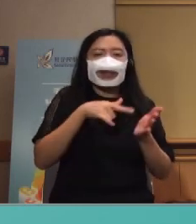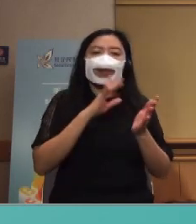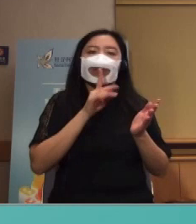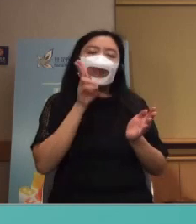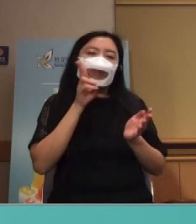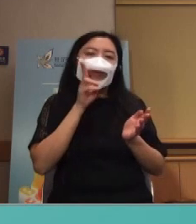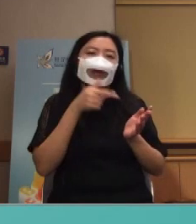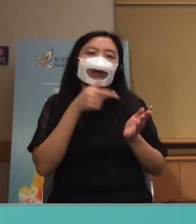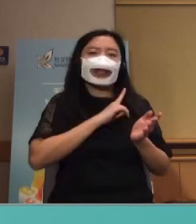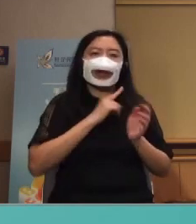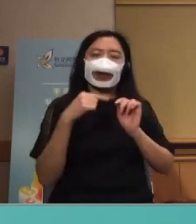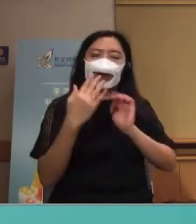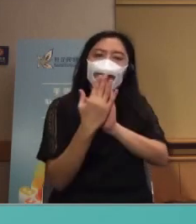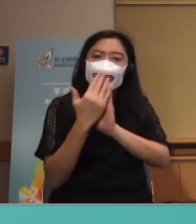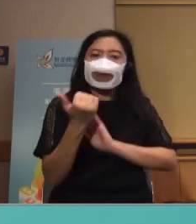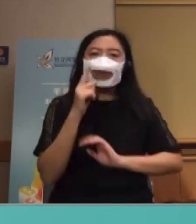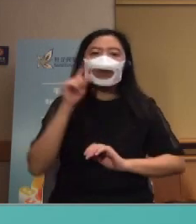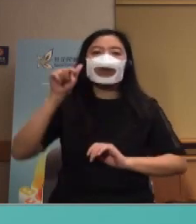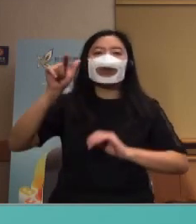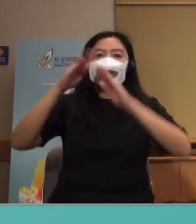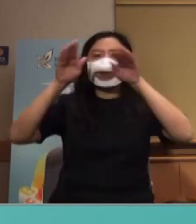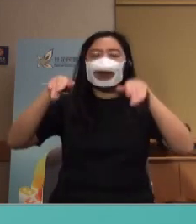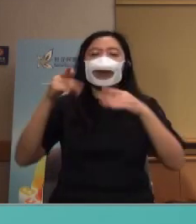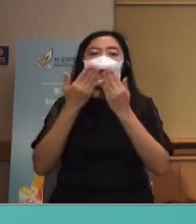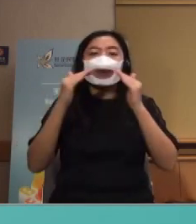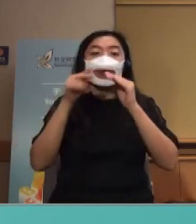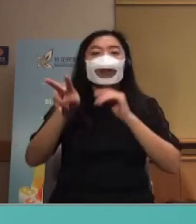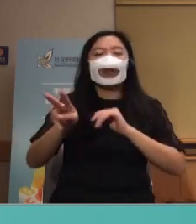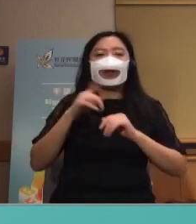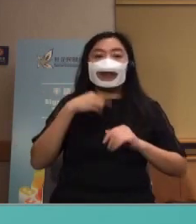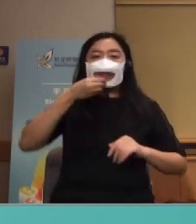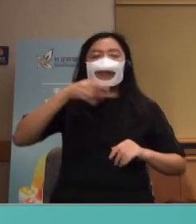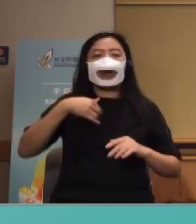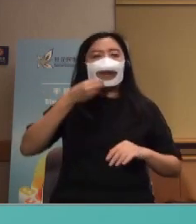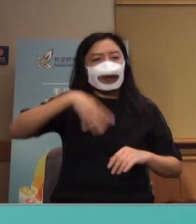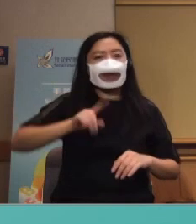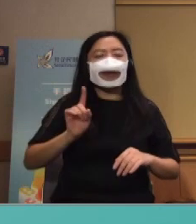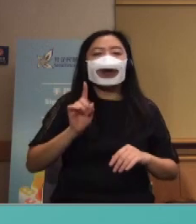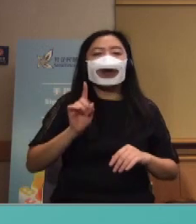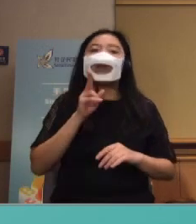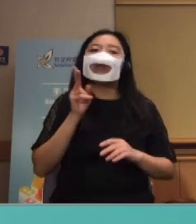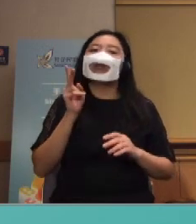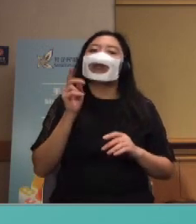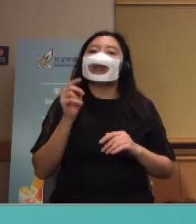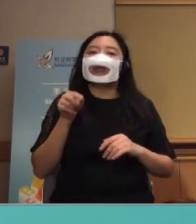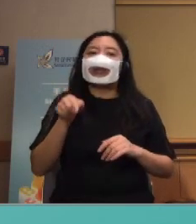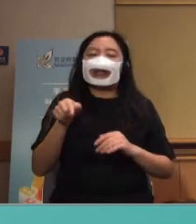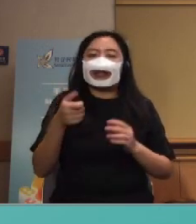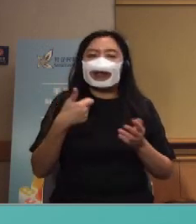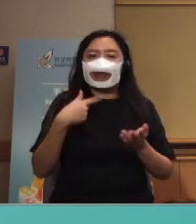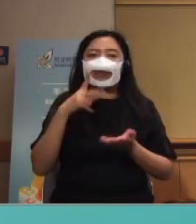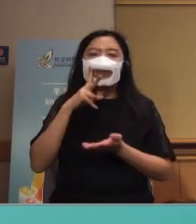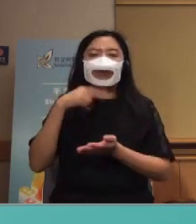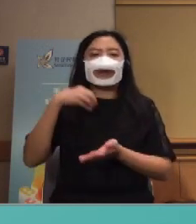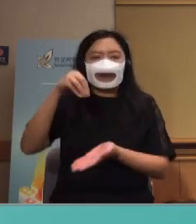their customer, when they got their first NFT, the normal user experience is, I set up a wallet, I buy some cryptocurrency, I mint, and then hopefully